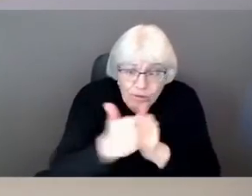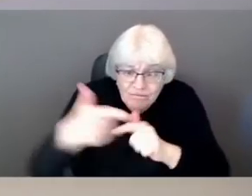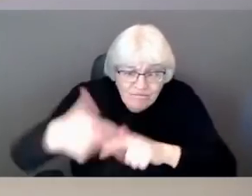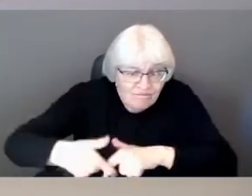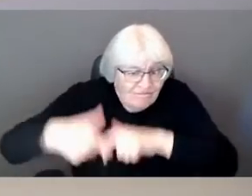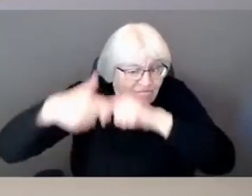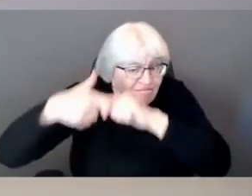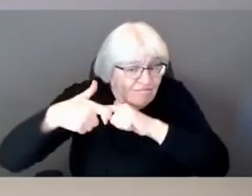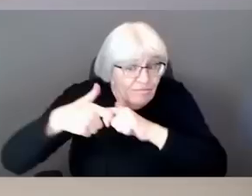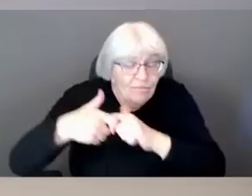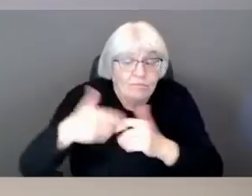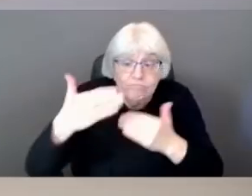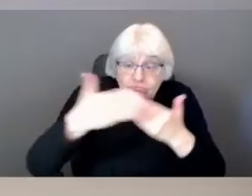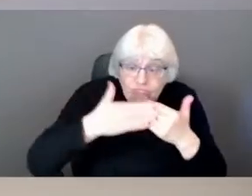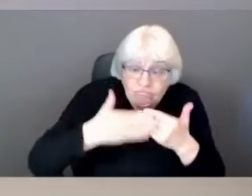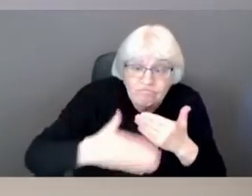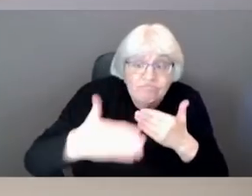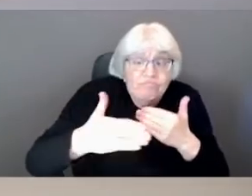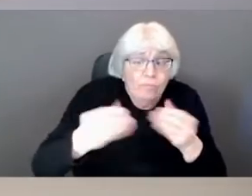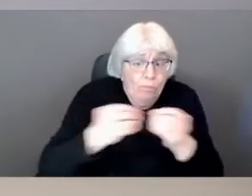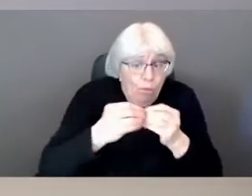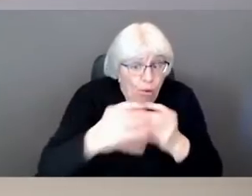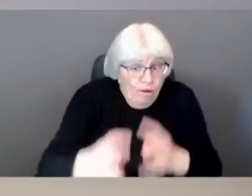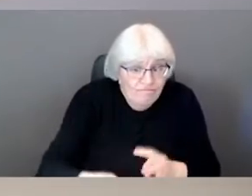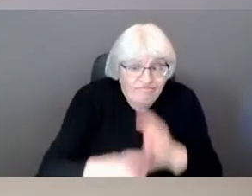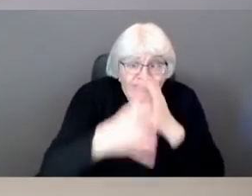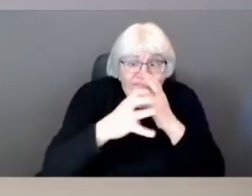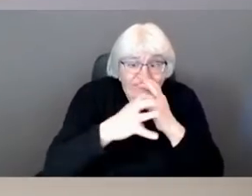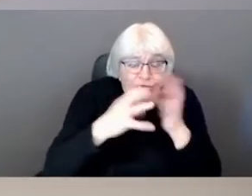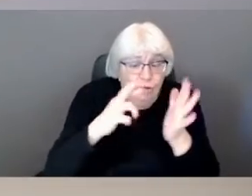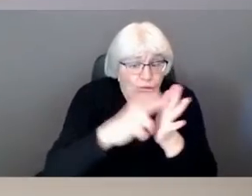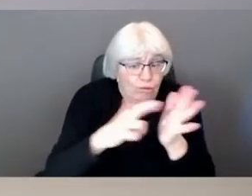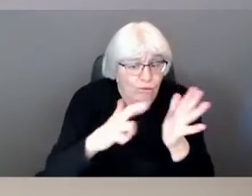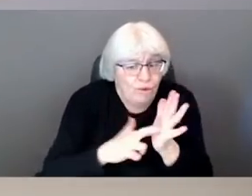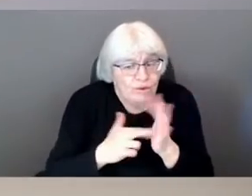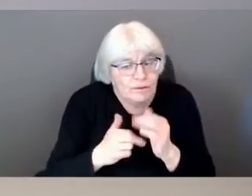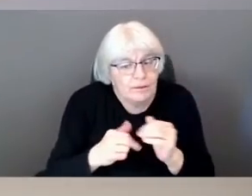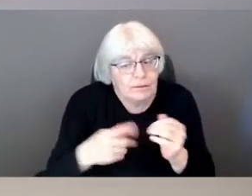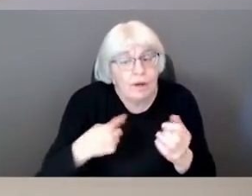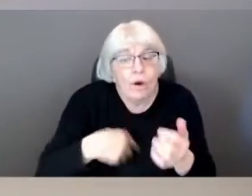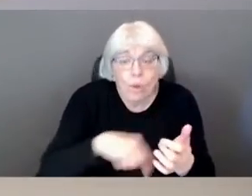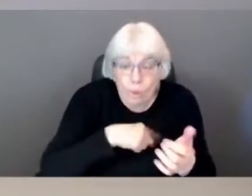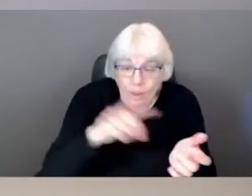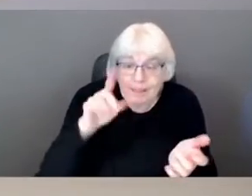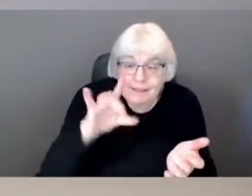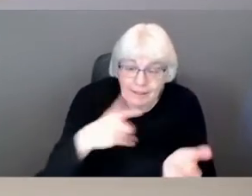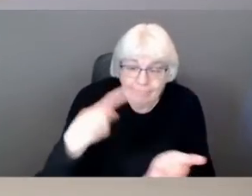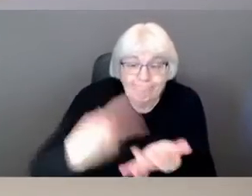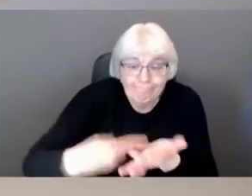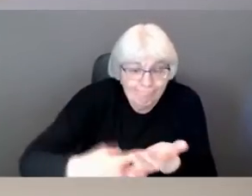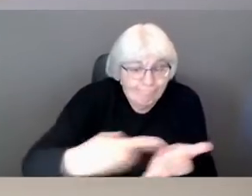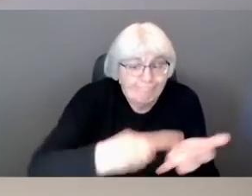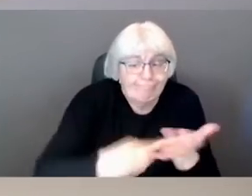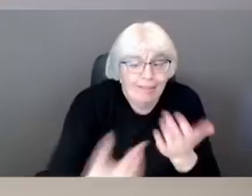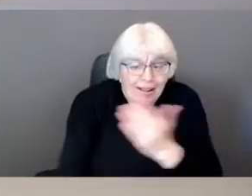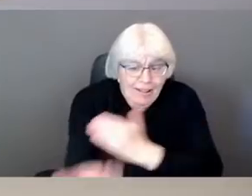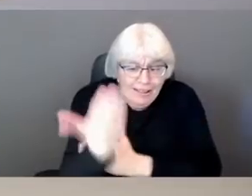certainly, I mean, it was discussed this morning what that would look like, and